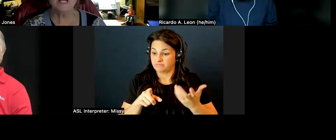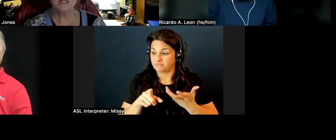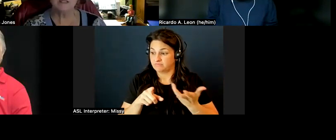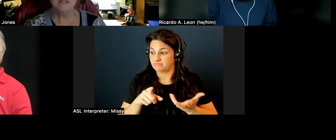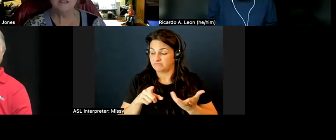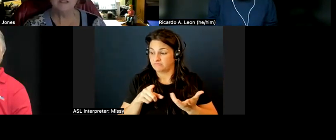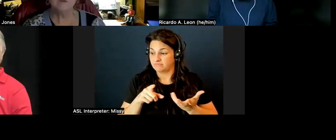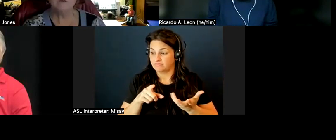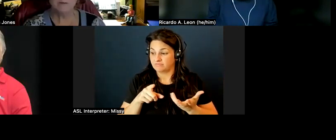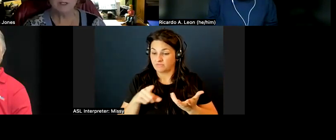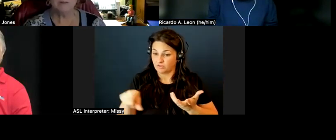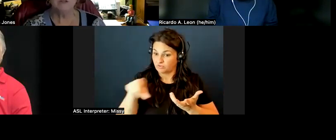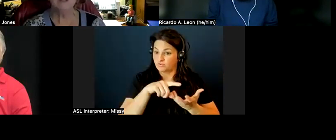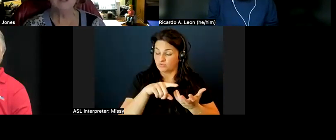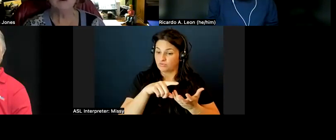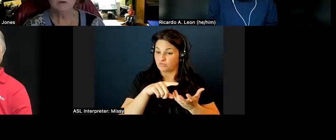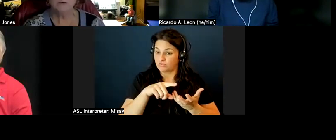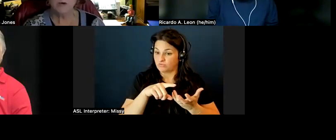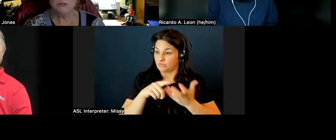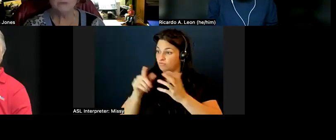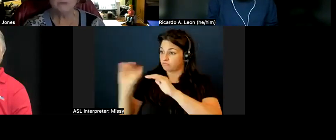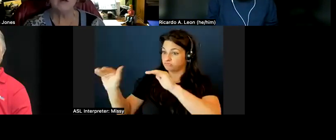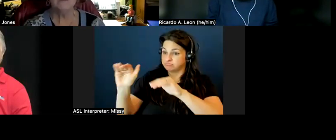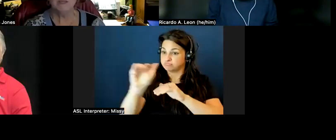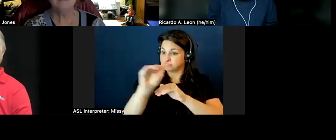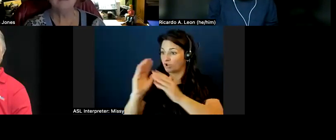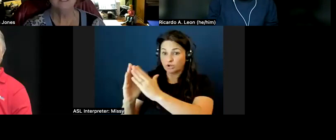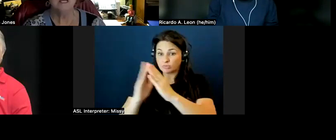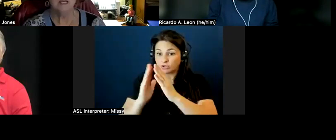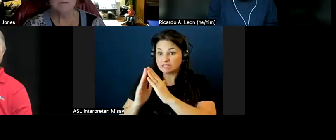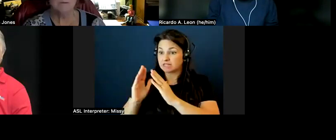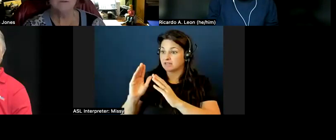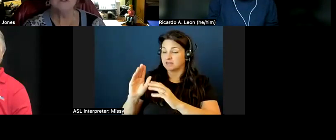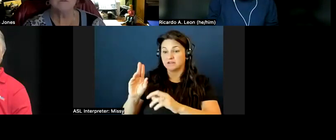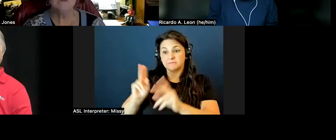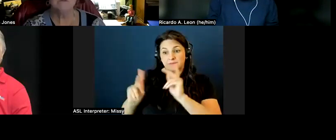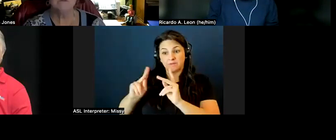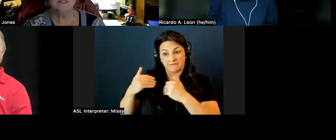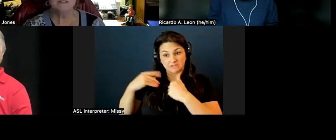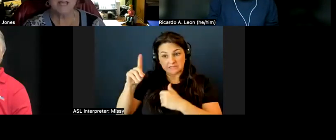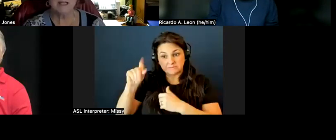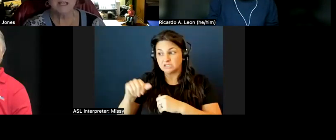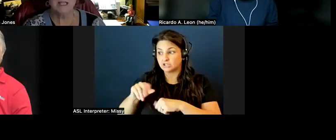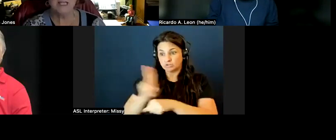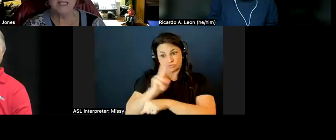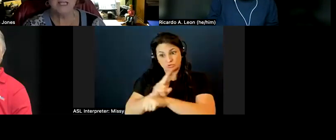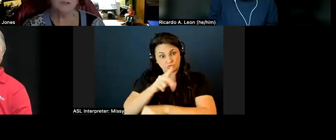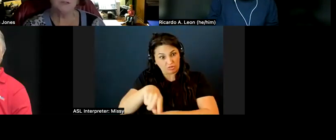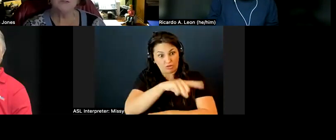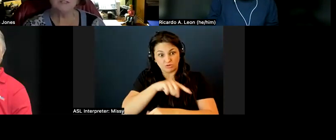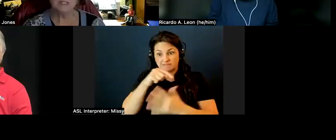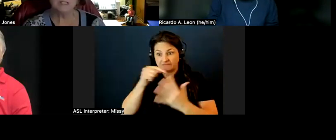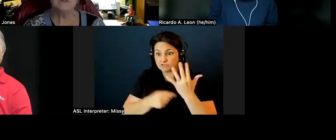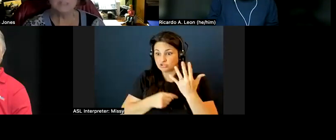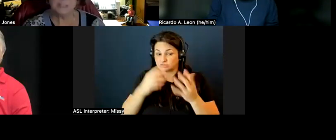exploring and having people from the community, people who are users of space, who are users of features and things like that, engaging with